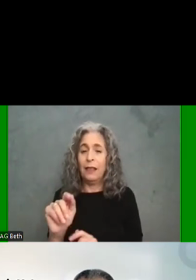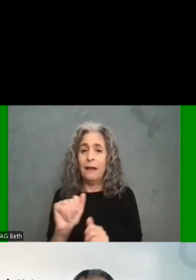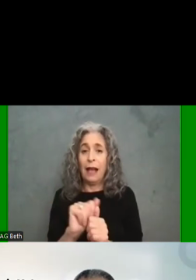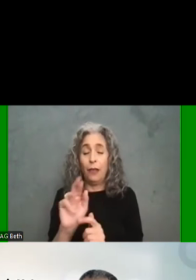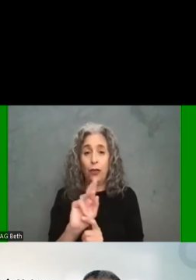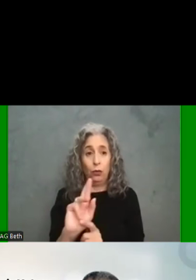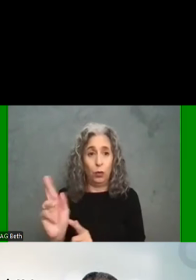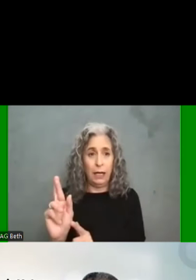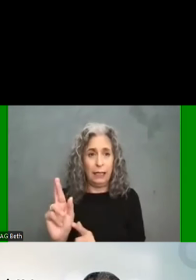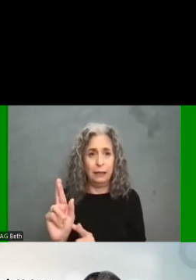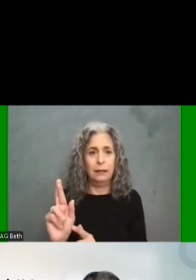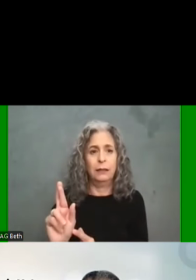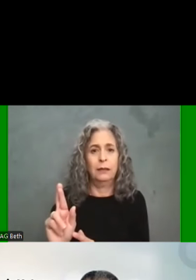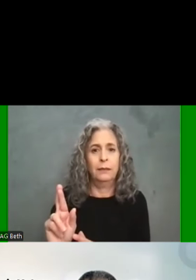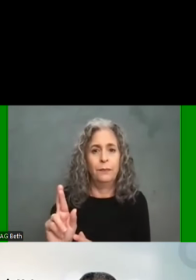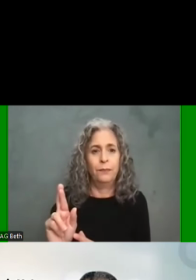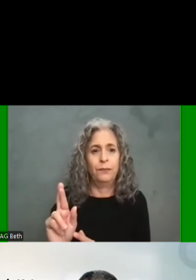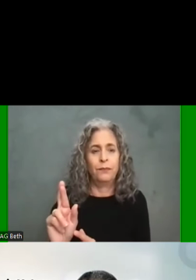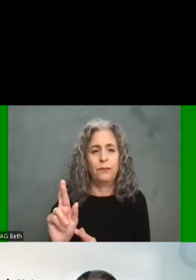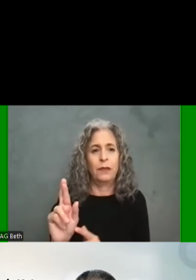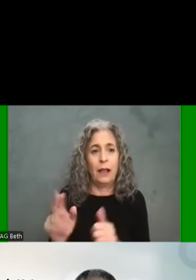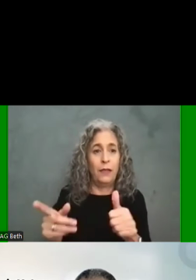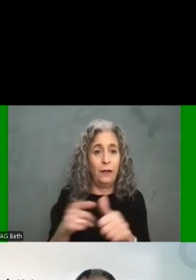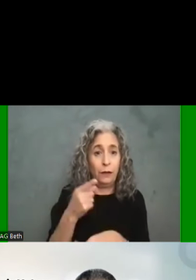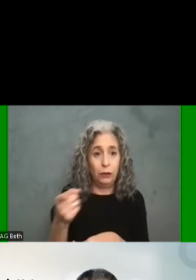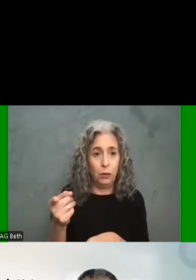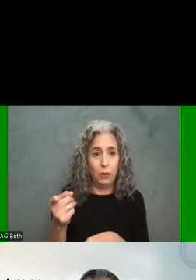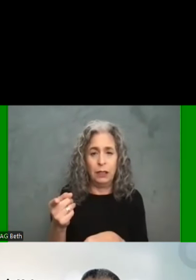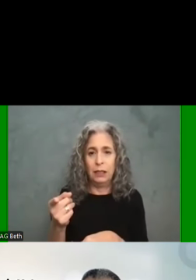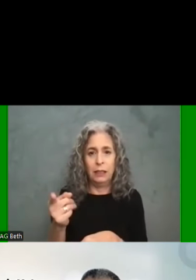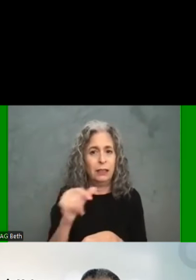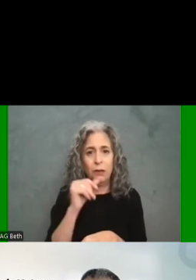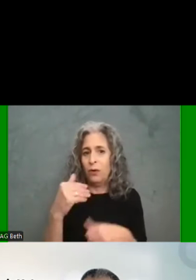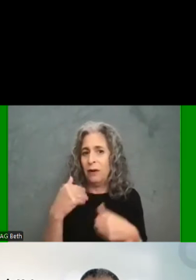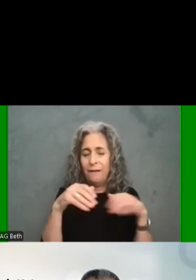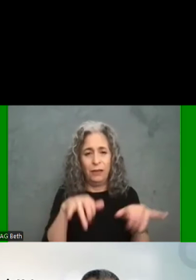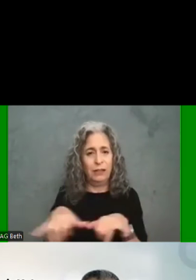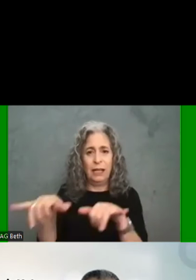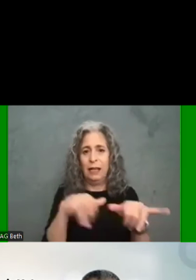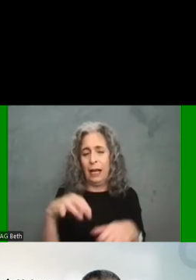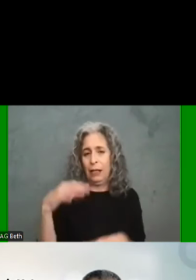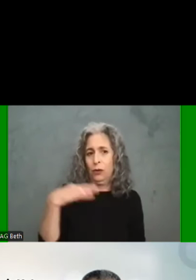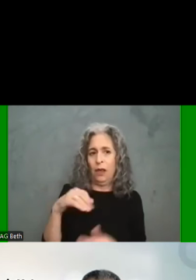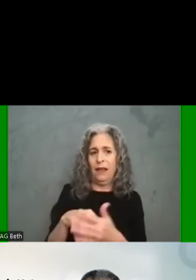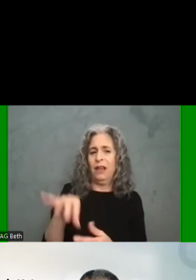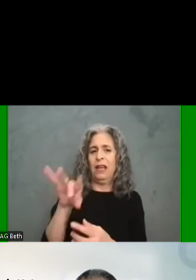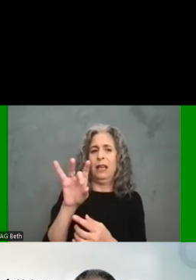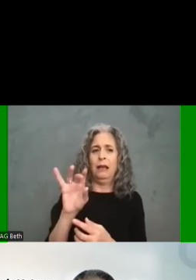Tyrell Corporation, well, firstly, they don't even have a standardized score. They gave themselves an A+,